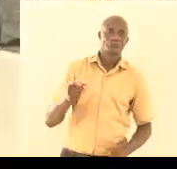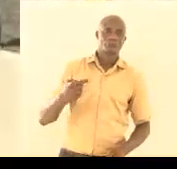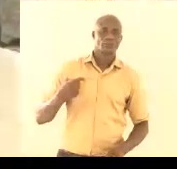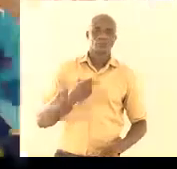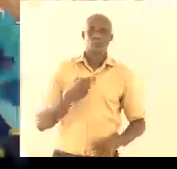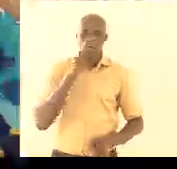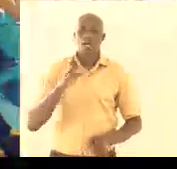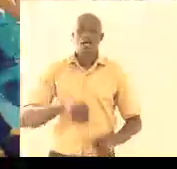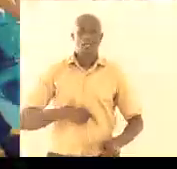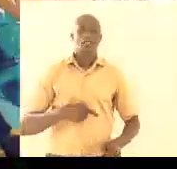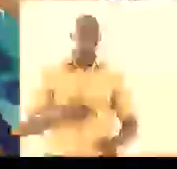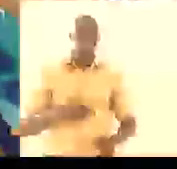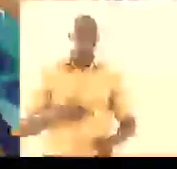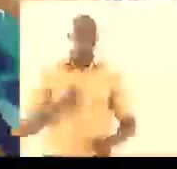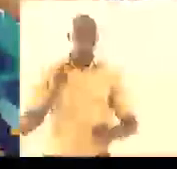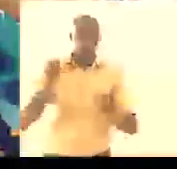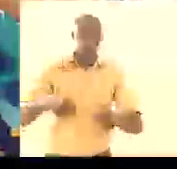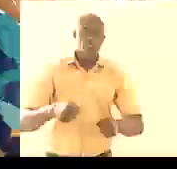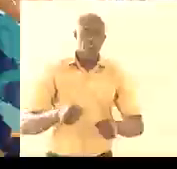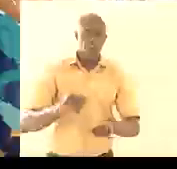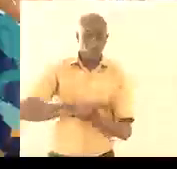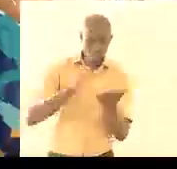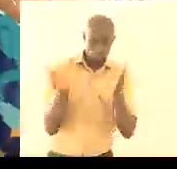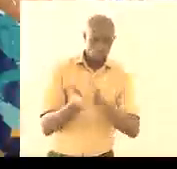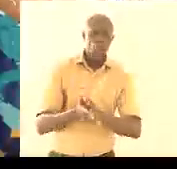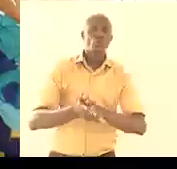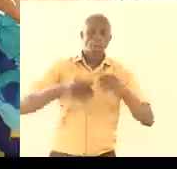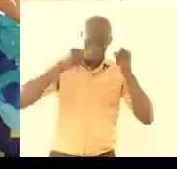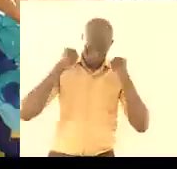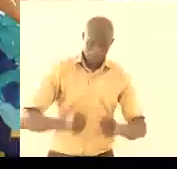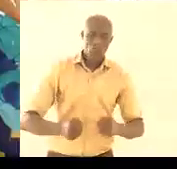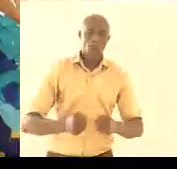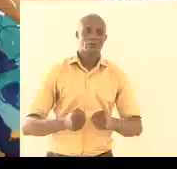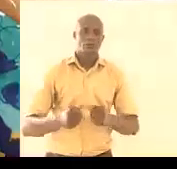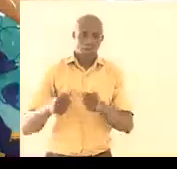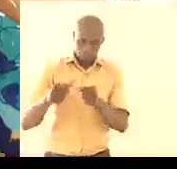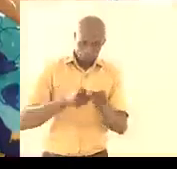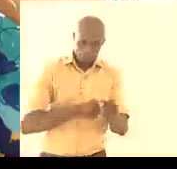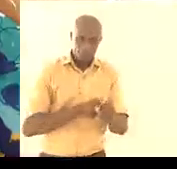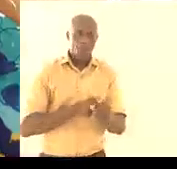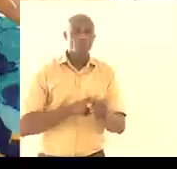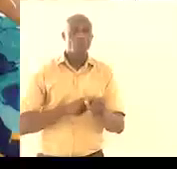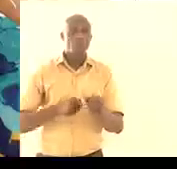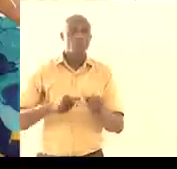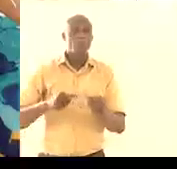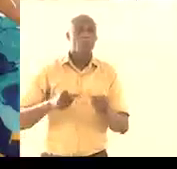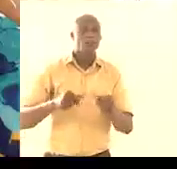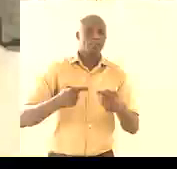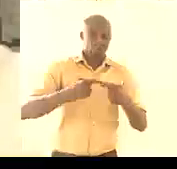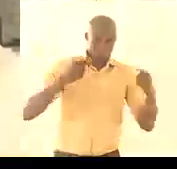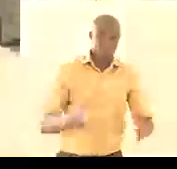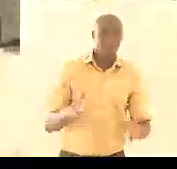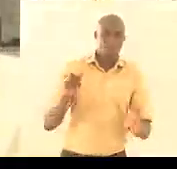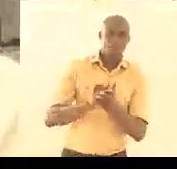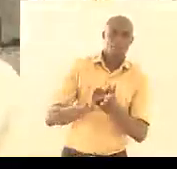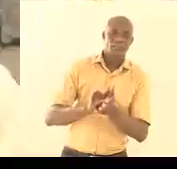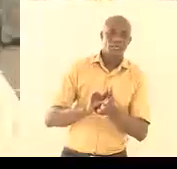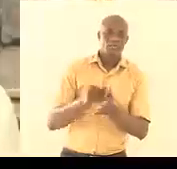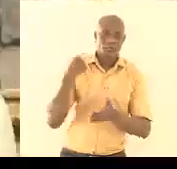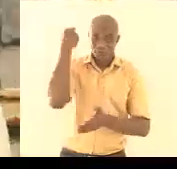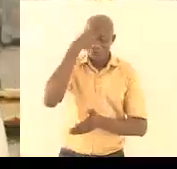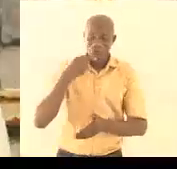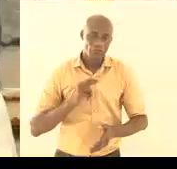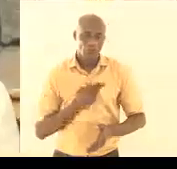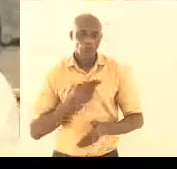if we survived it, you can actually become stronger on account of that. Every adversity that faces us, we are meant